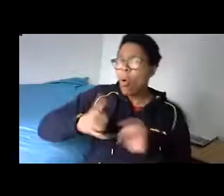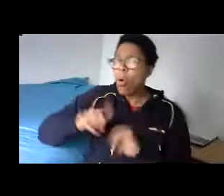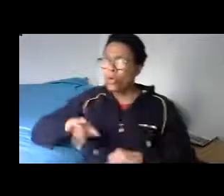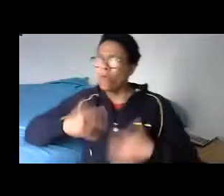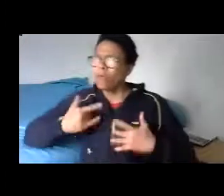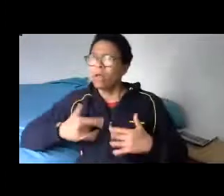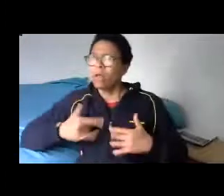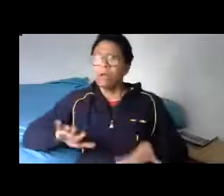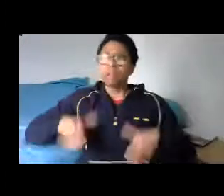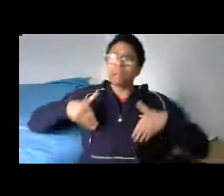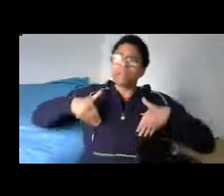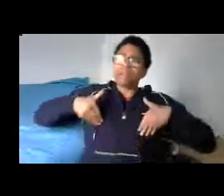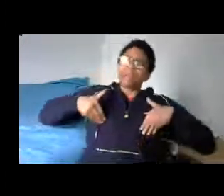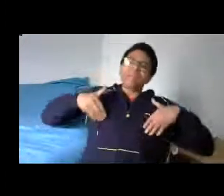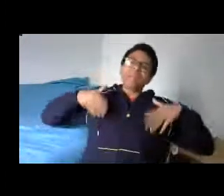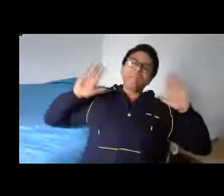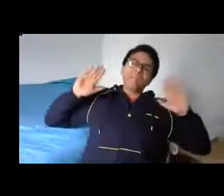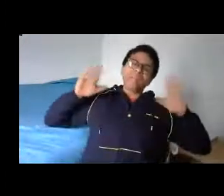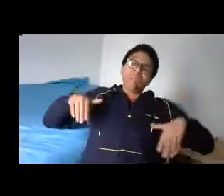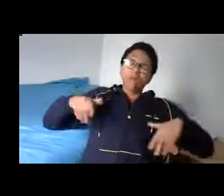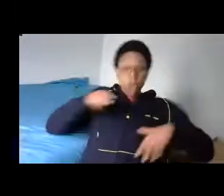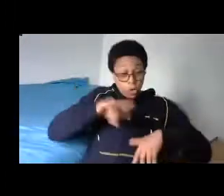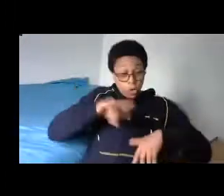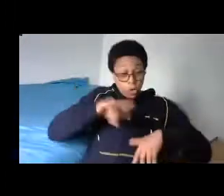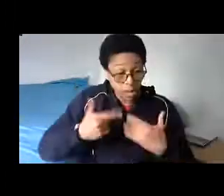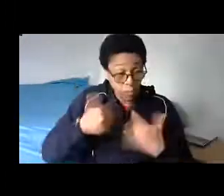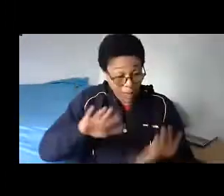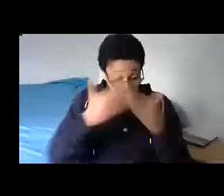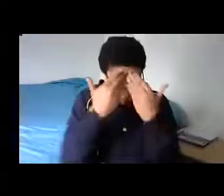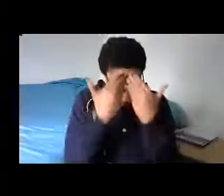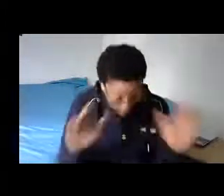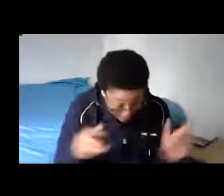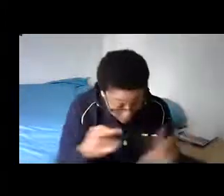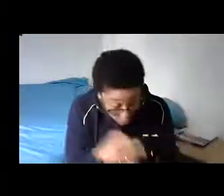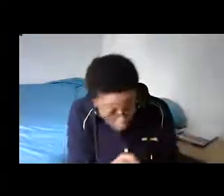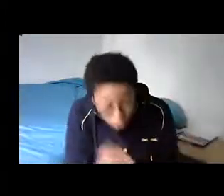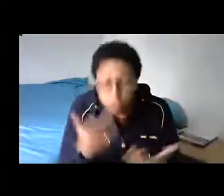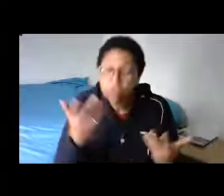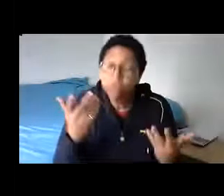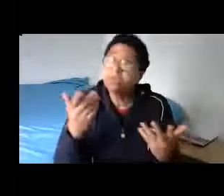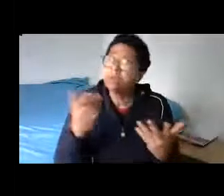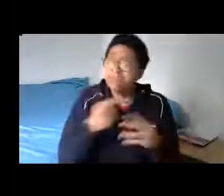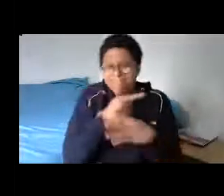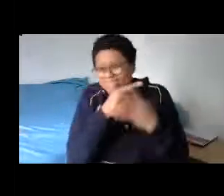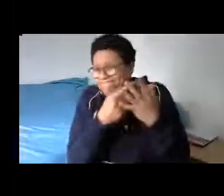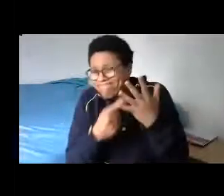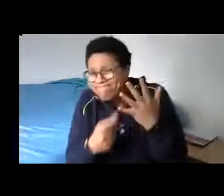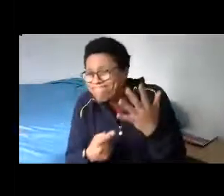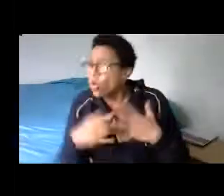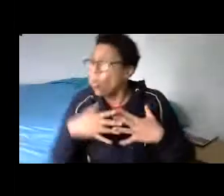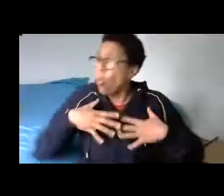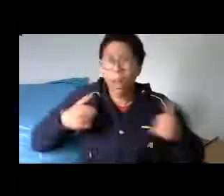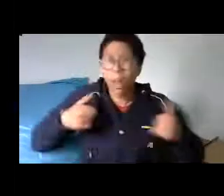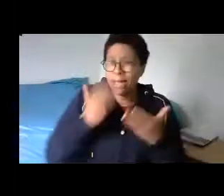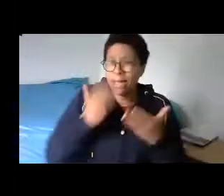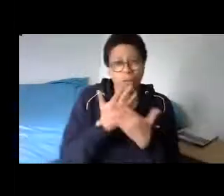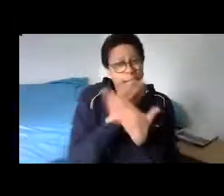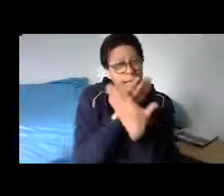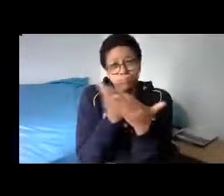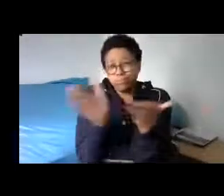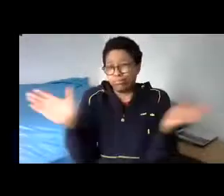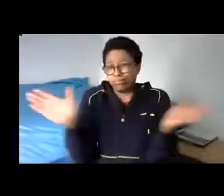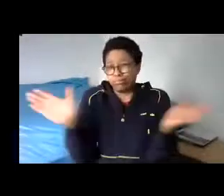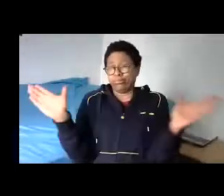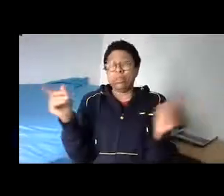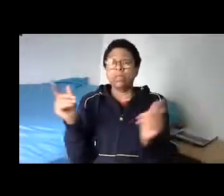kind of respect for your dignity, and so on. So effectively, they have